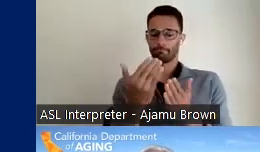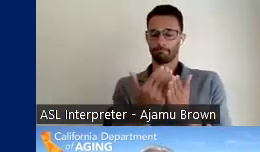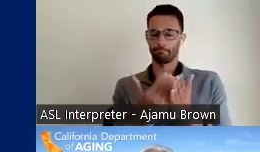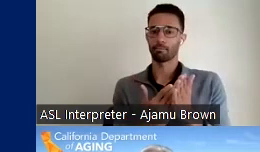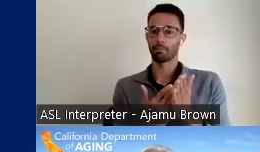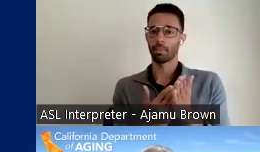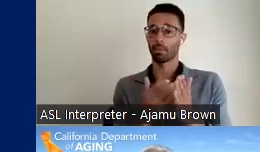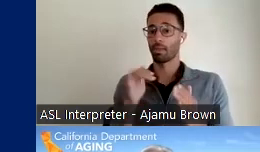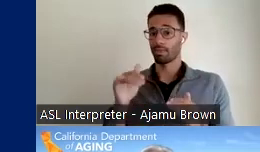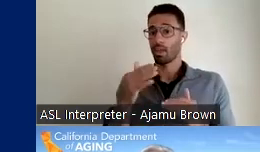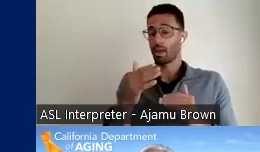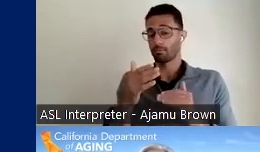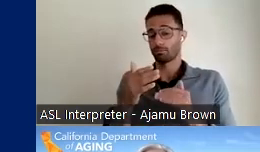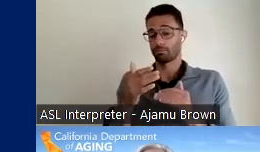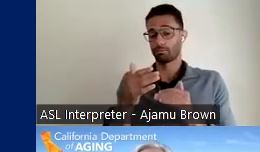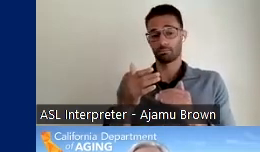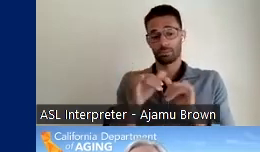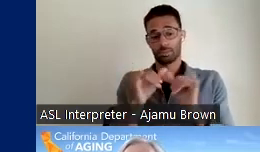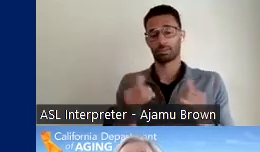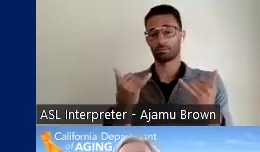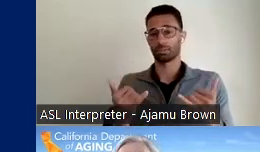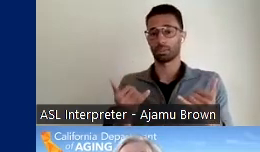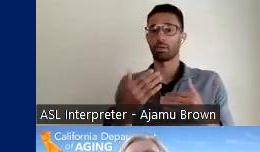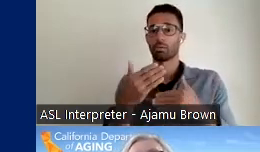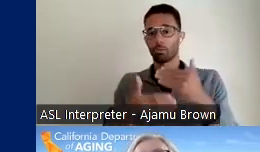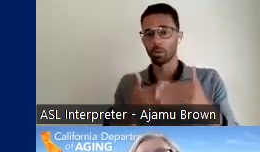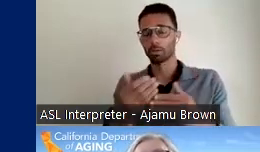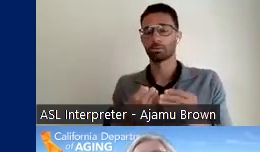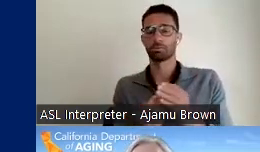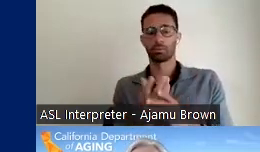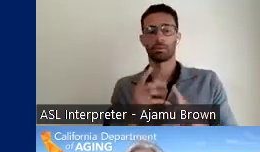when I went to that group meeting, no home and